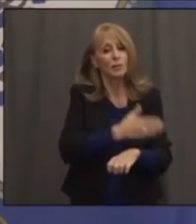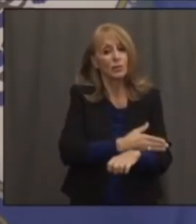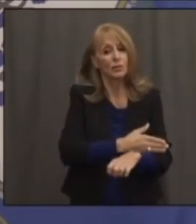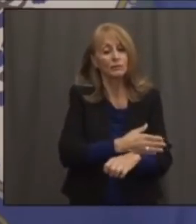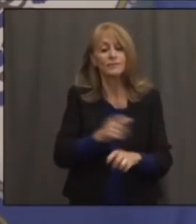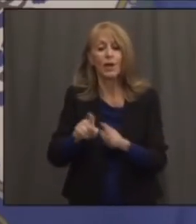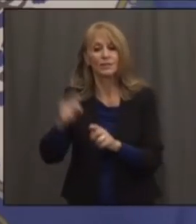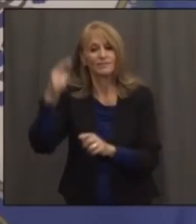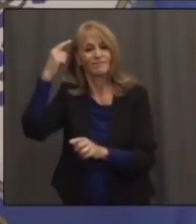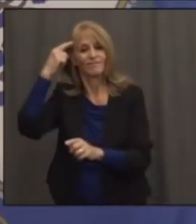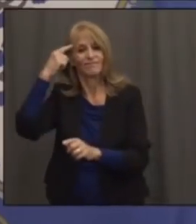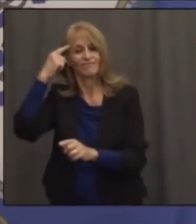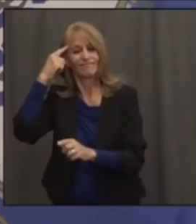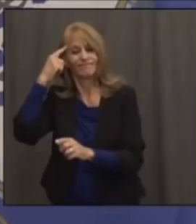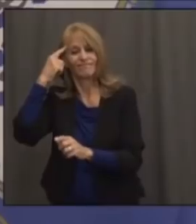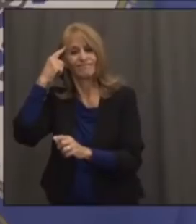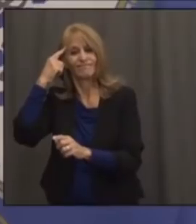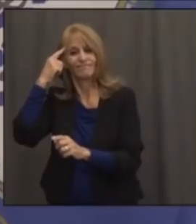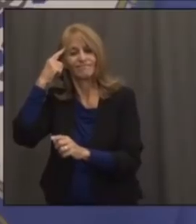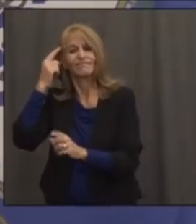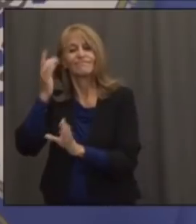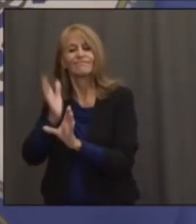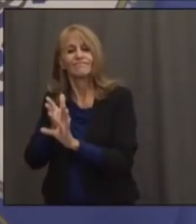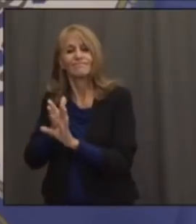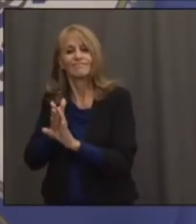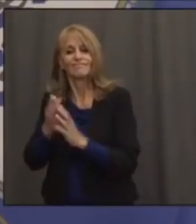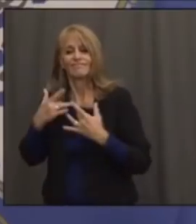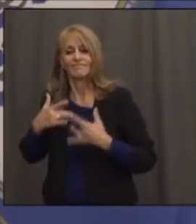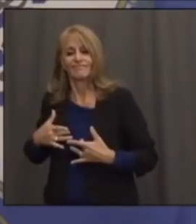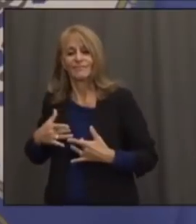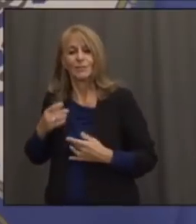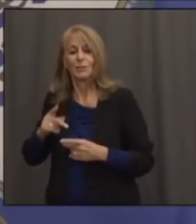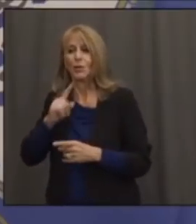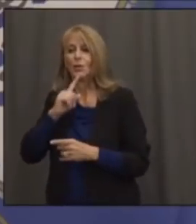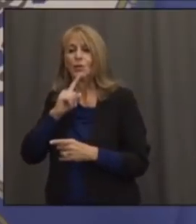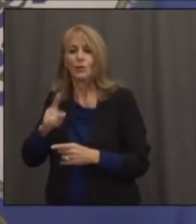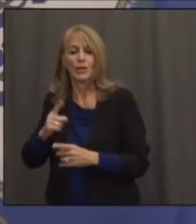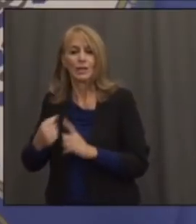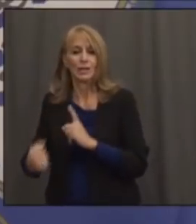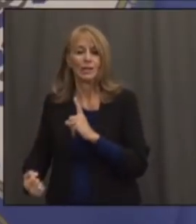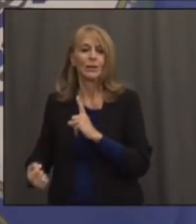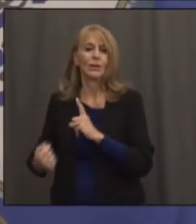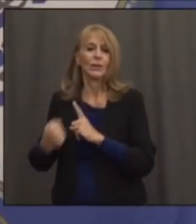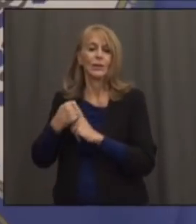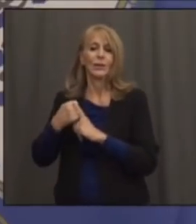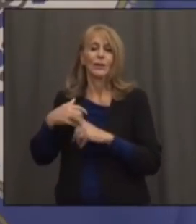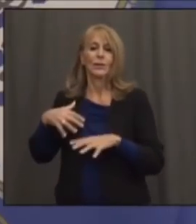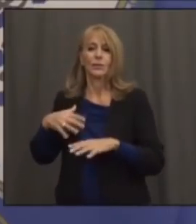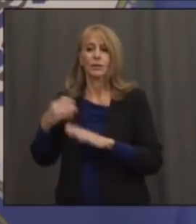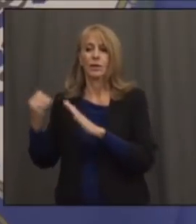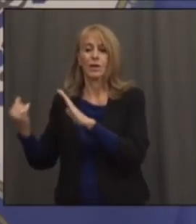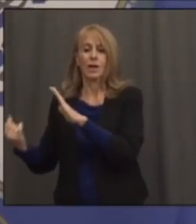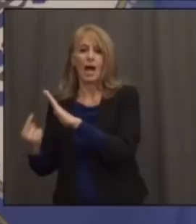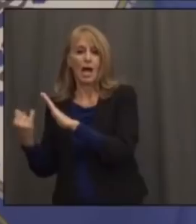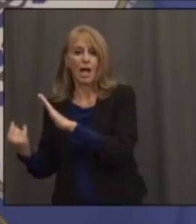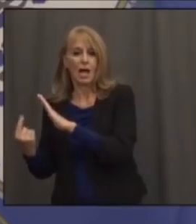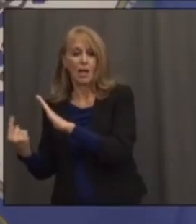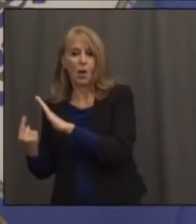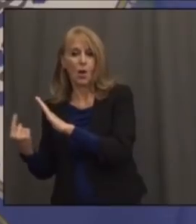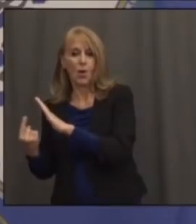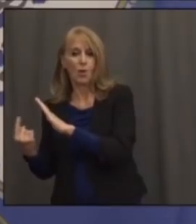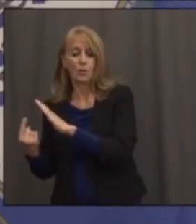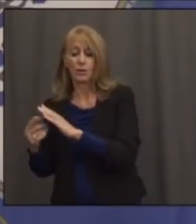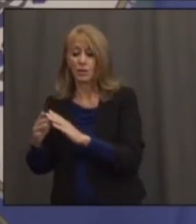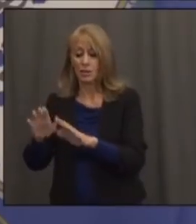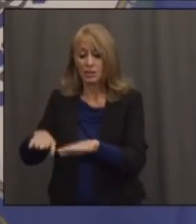some healing to do. There are a lot of folks who are terribly hit hard, isolated, alone,